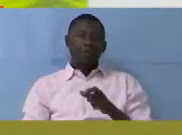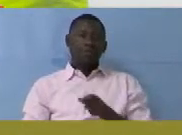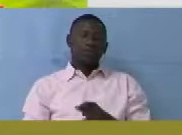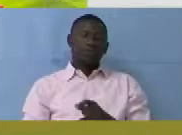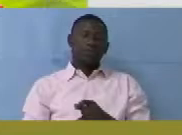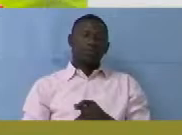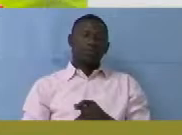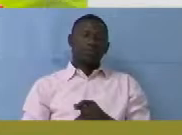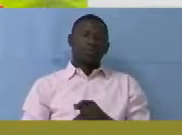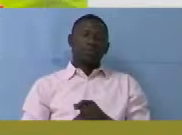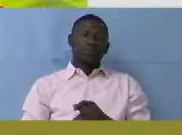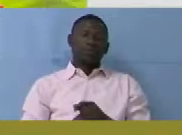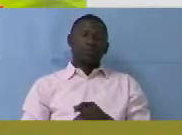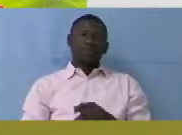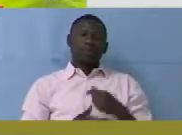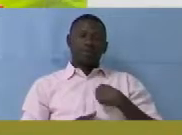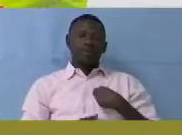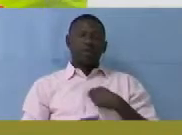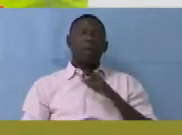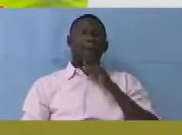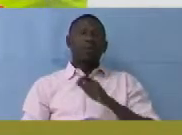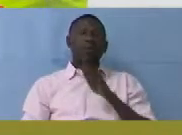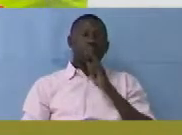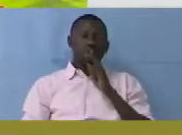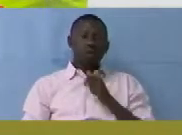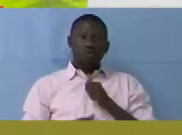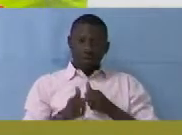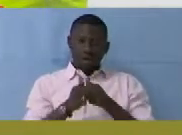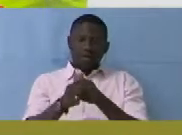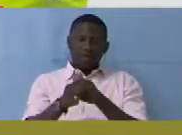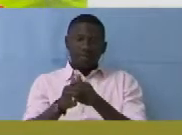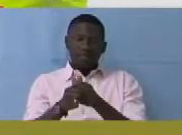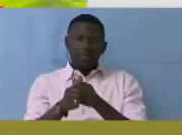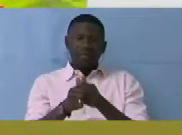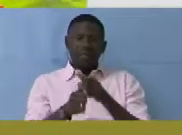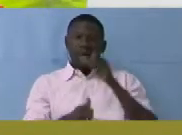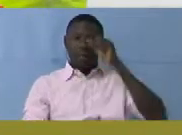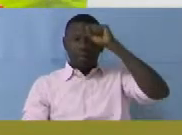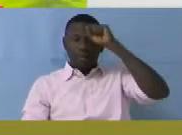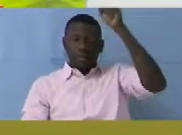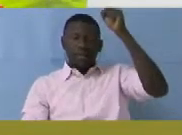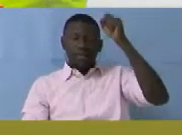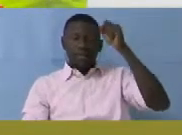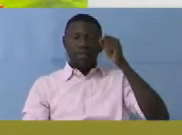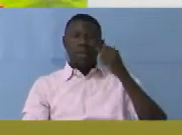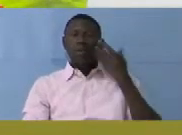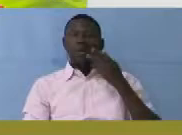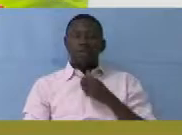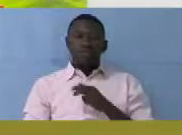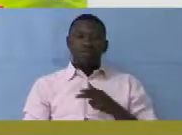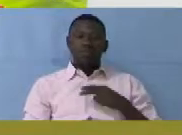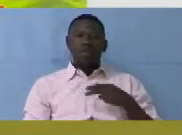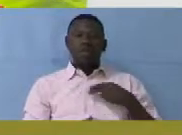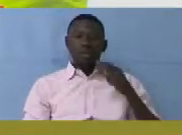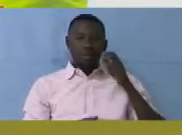I was one of those after the president during the guard of honor.